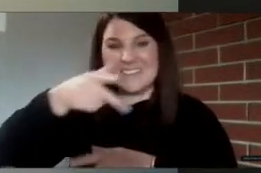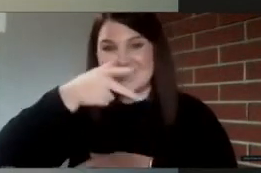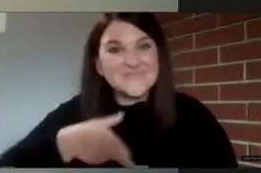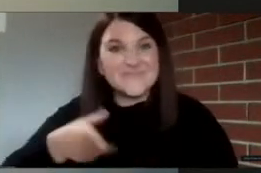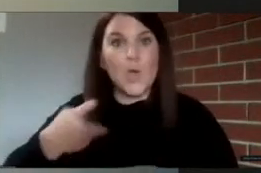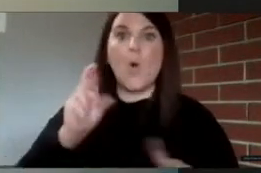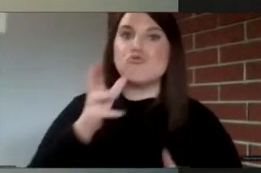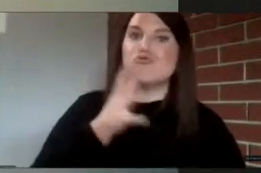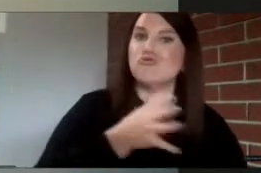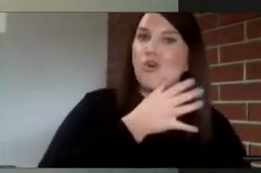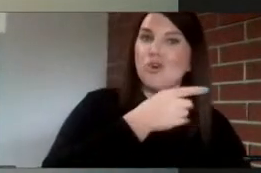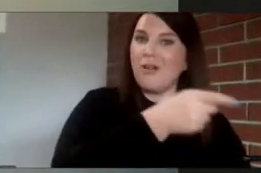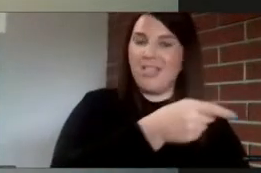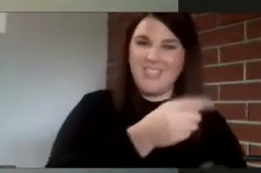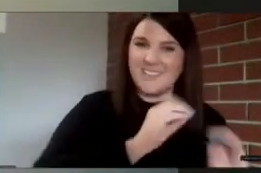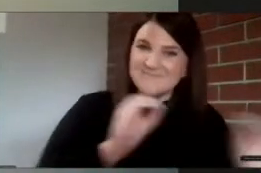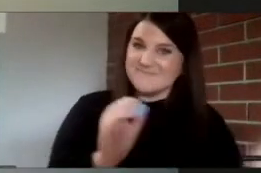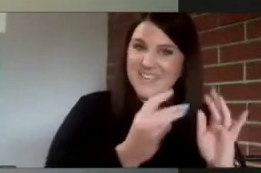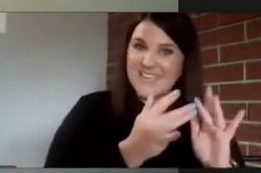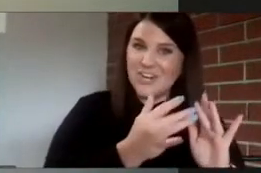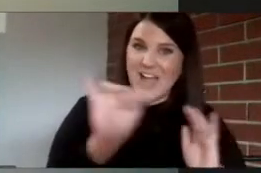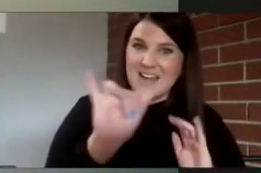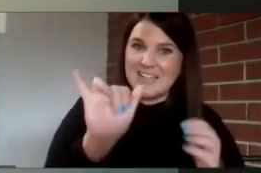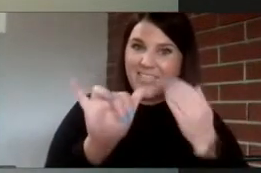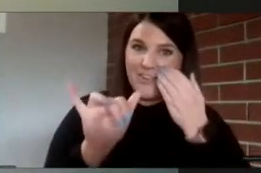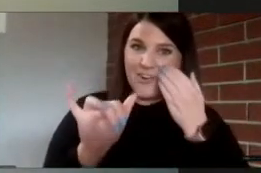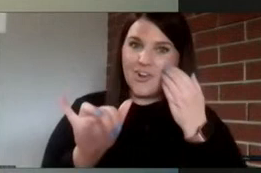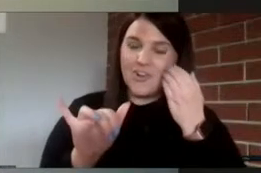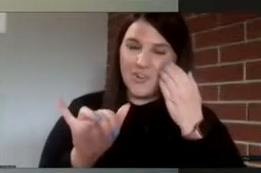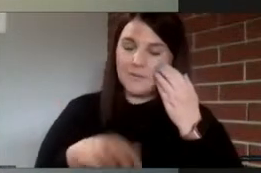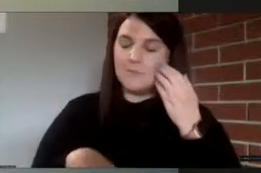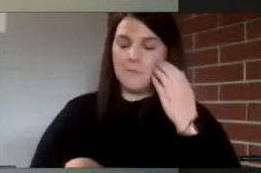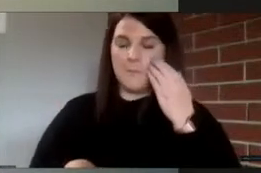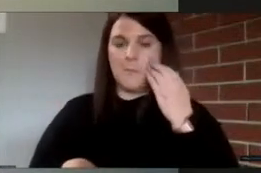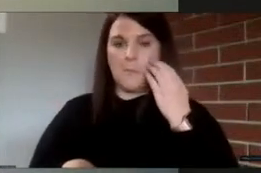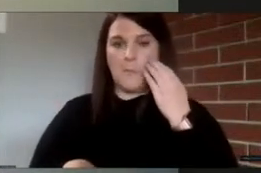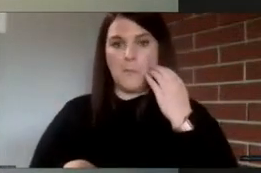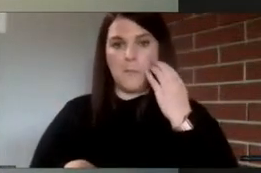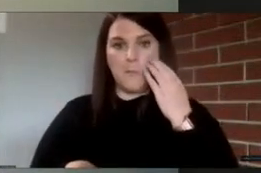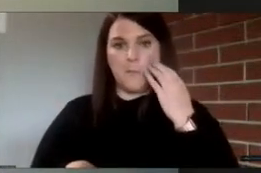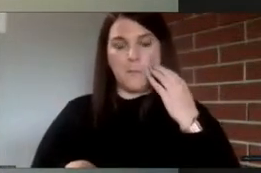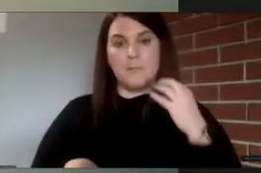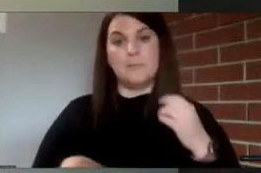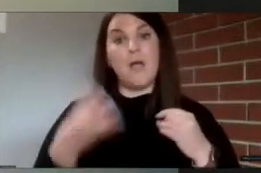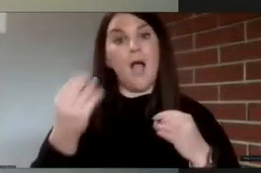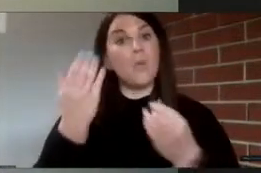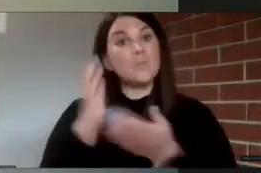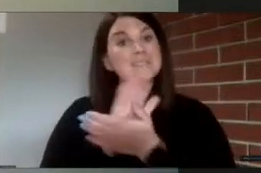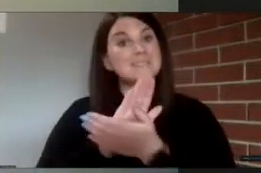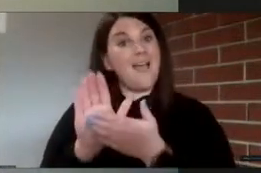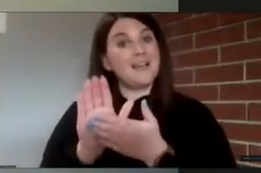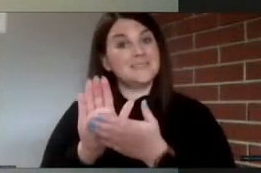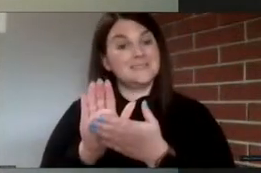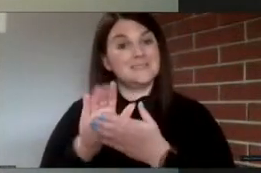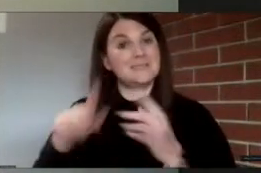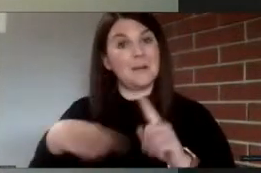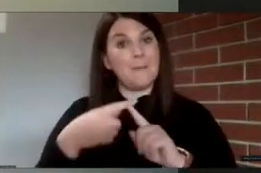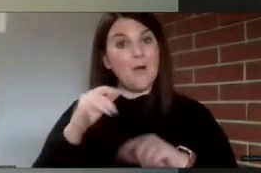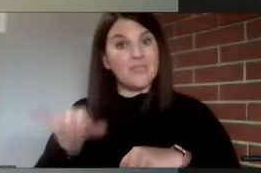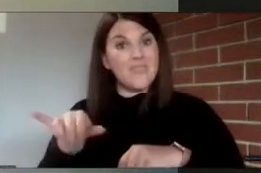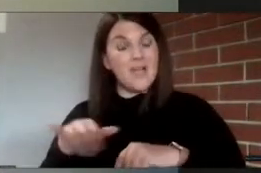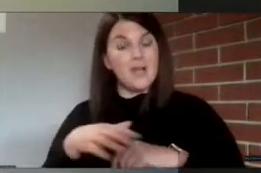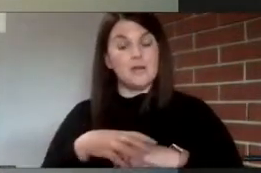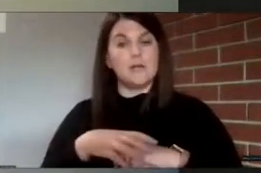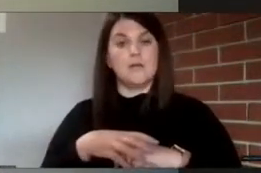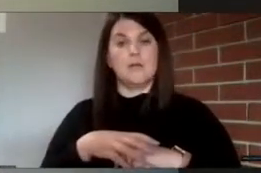rural internet gaps. These things can be addressed. And the beauty with both of these ideas is the